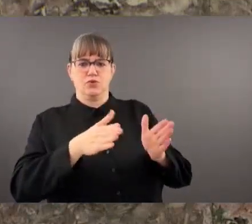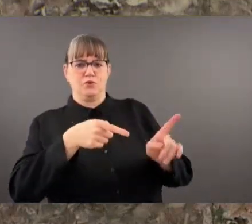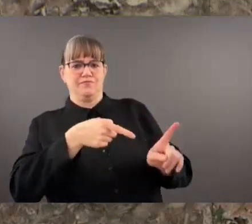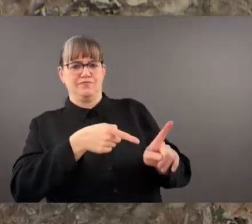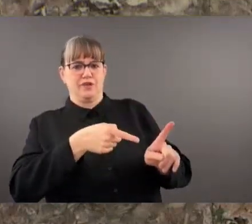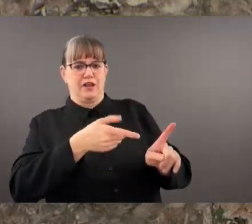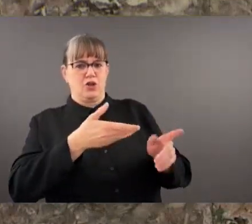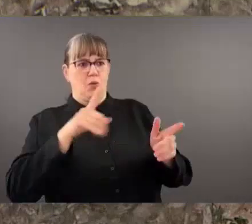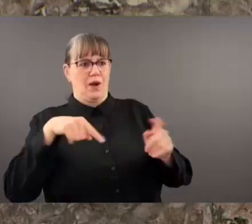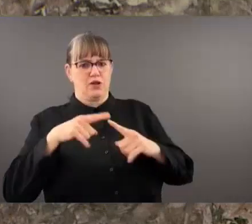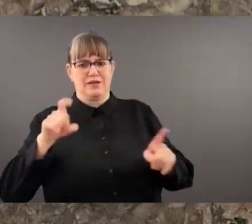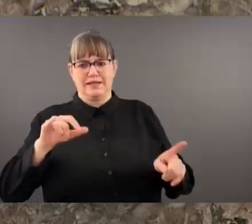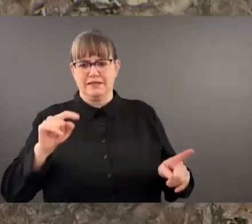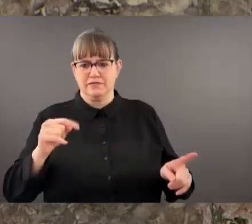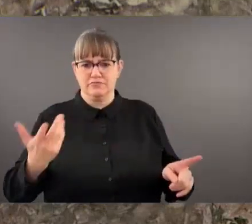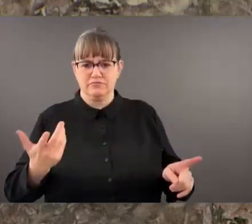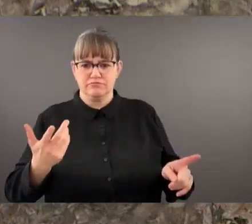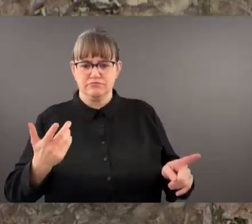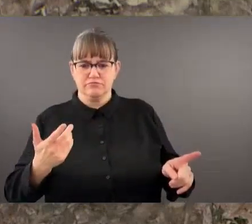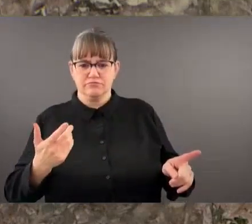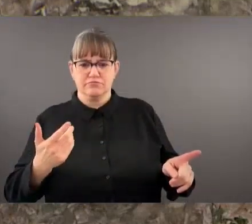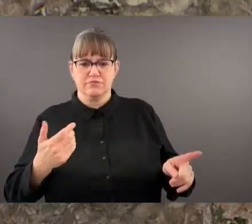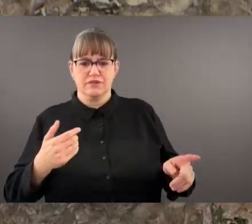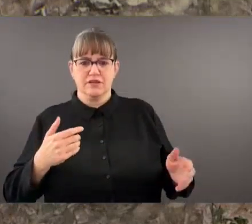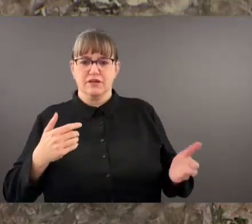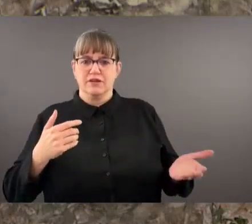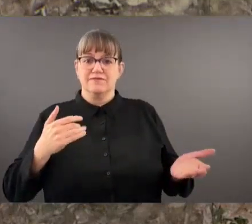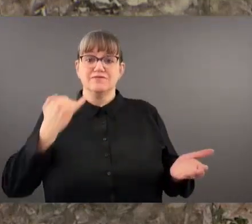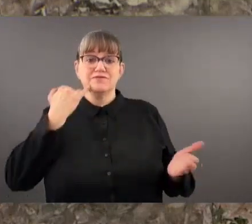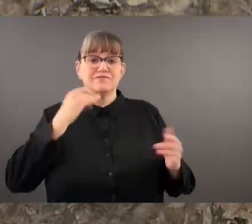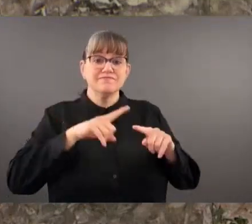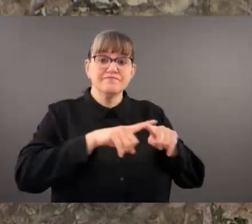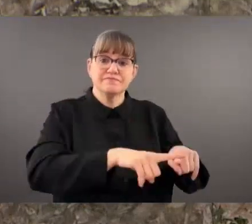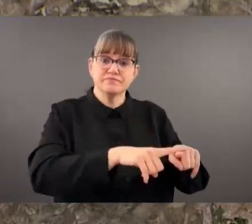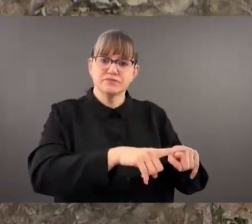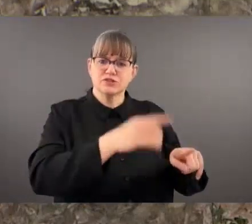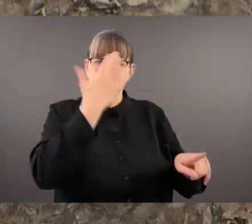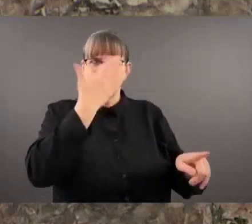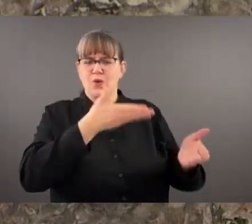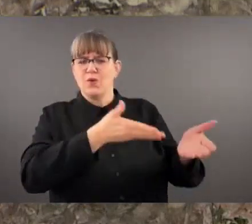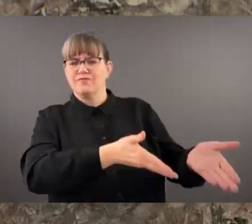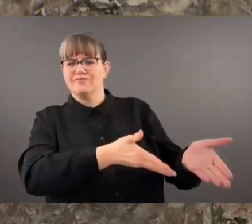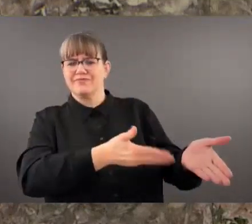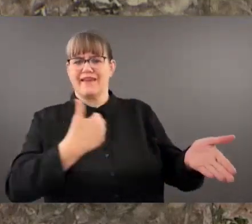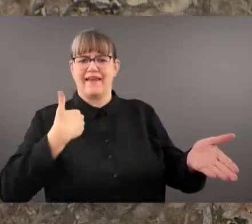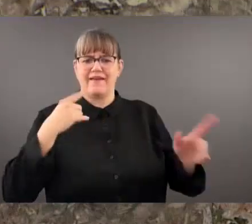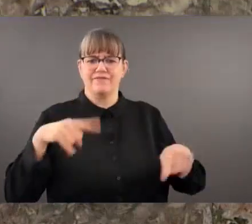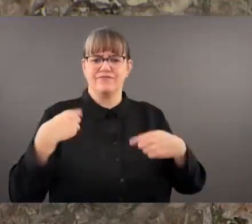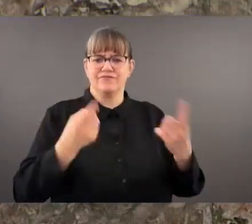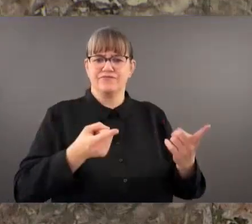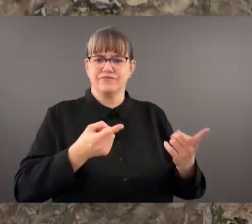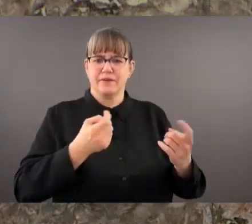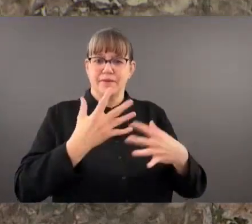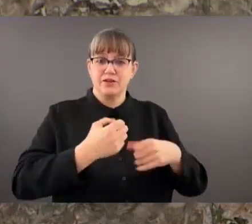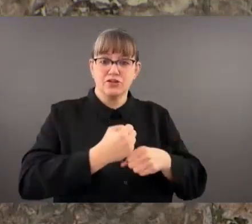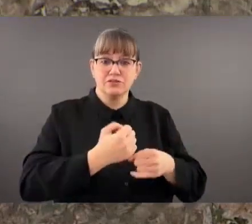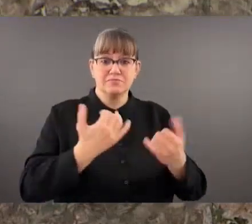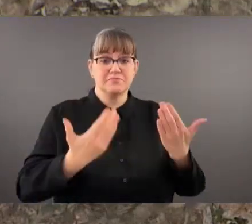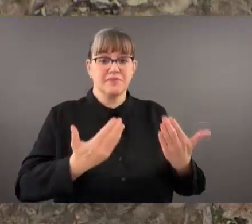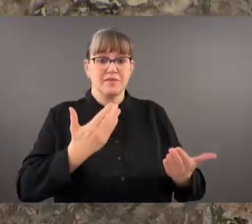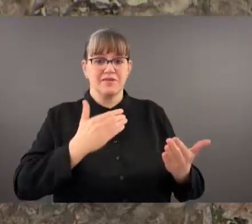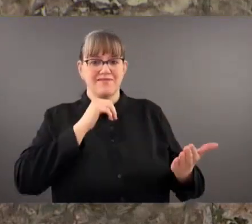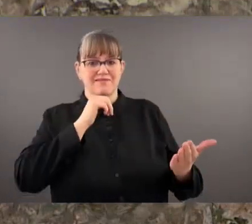something you've depended on for years and years and years is being challenged. These are strains that are being felt across the healthcare